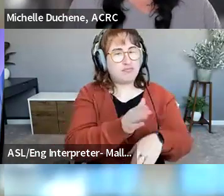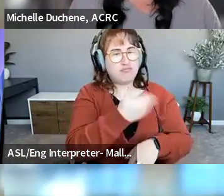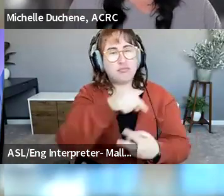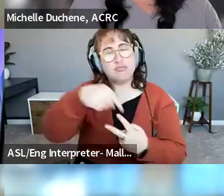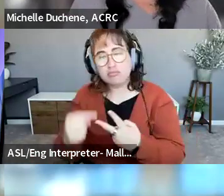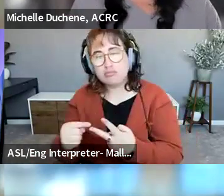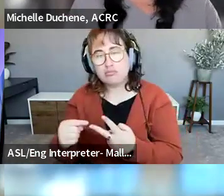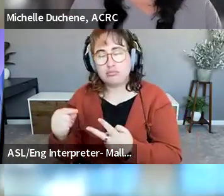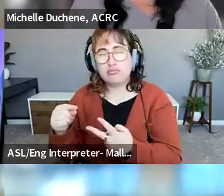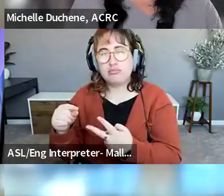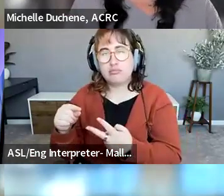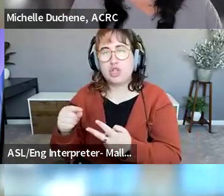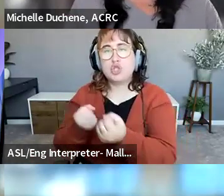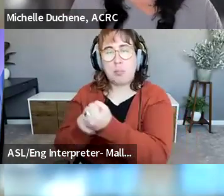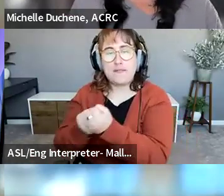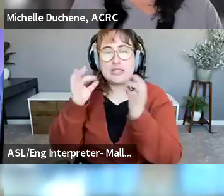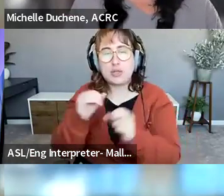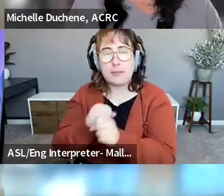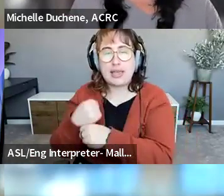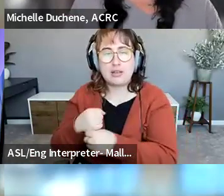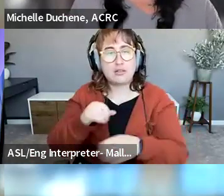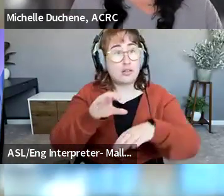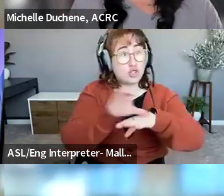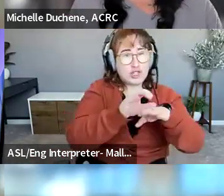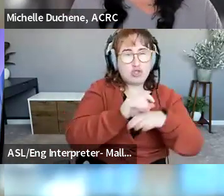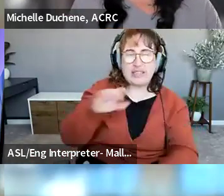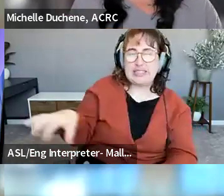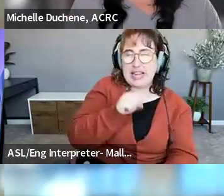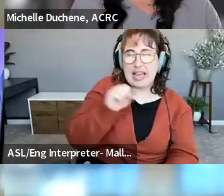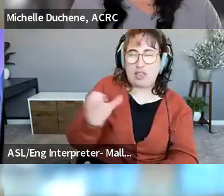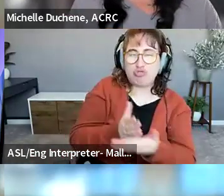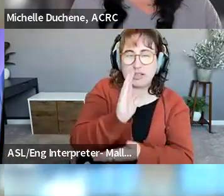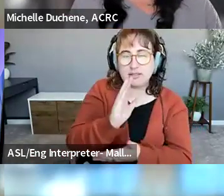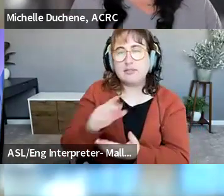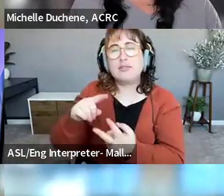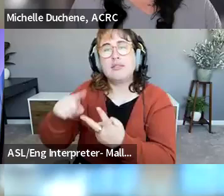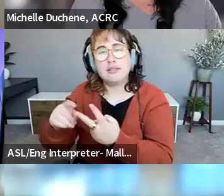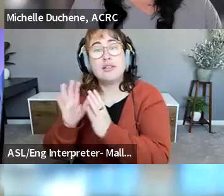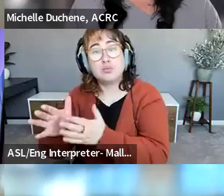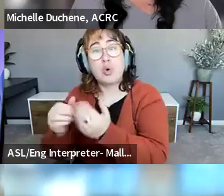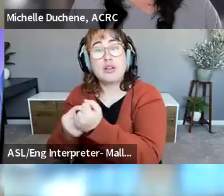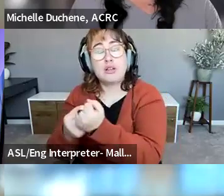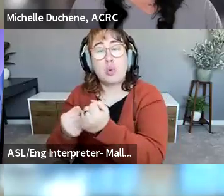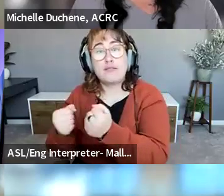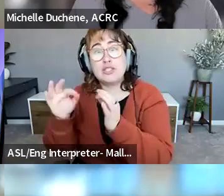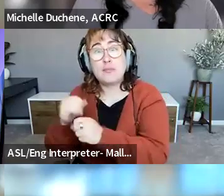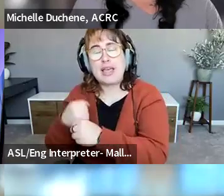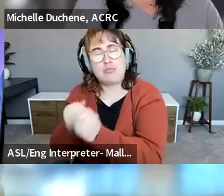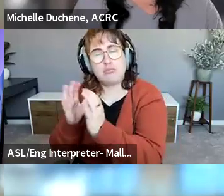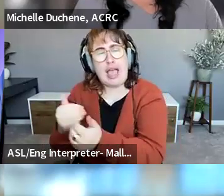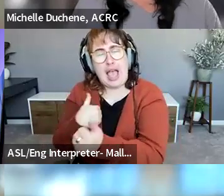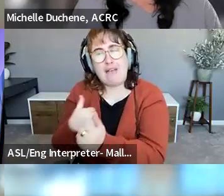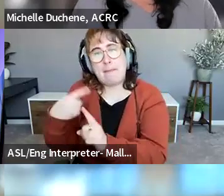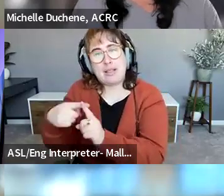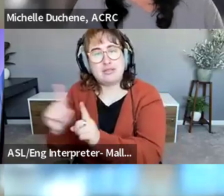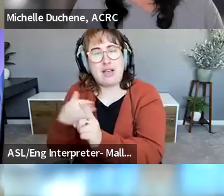the conservatorship process, which is really taking away someone's rights. We do have some amazing materials on our website. We have,